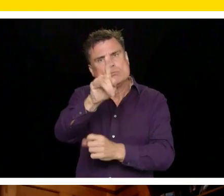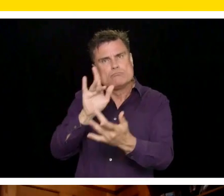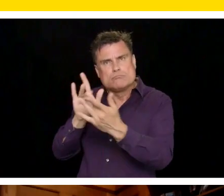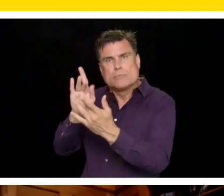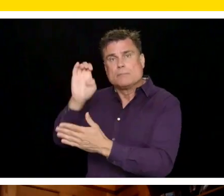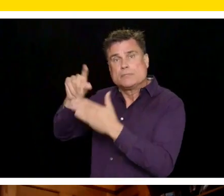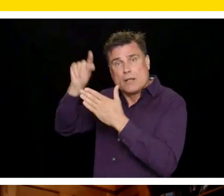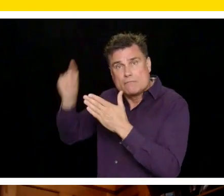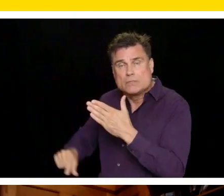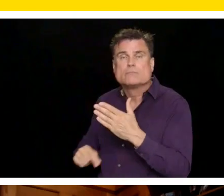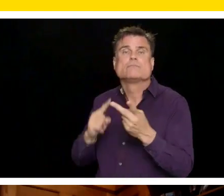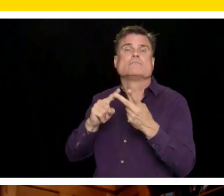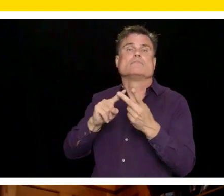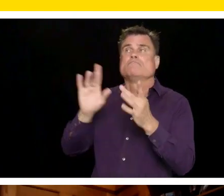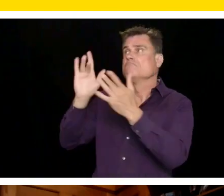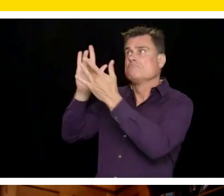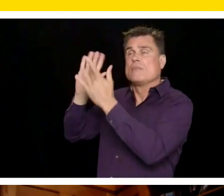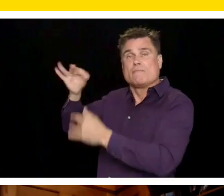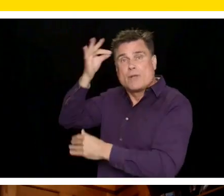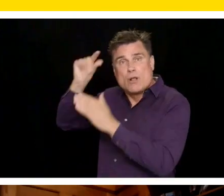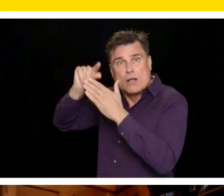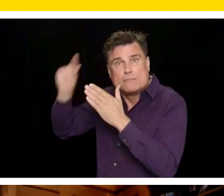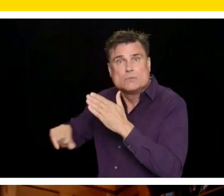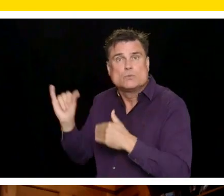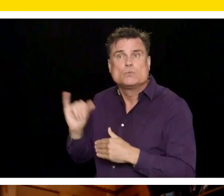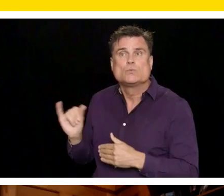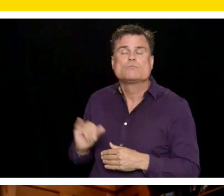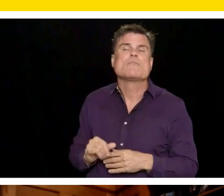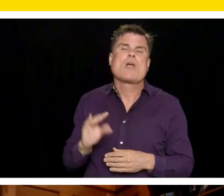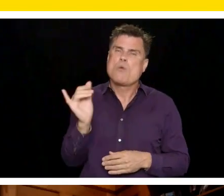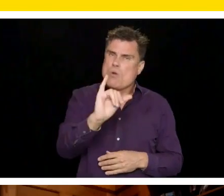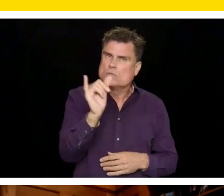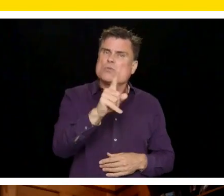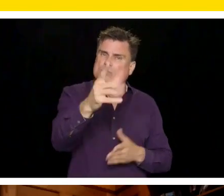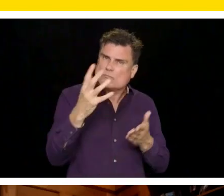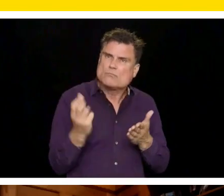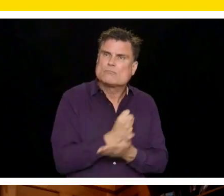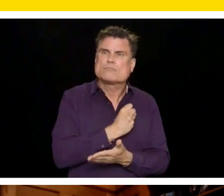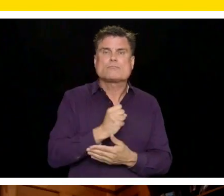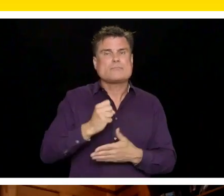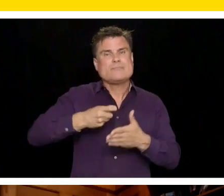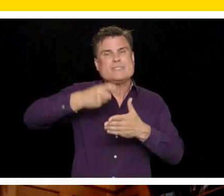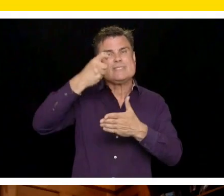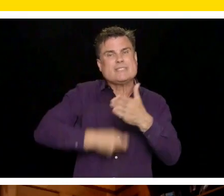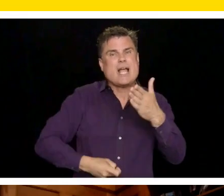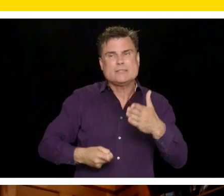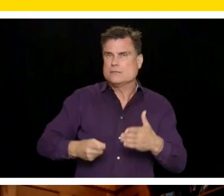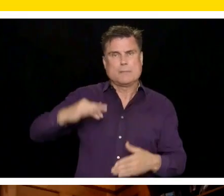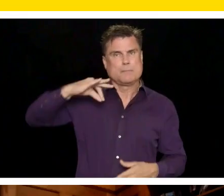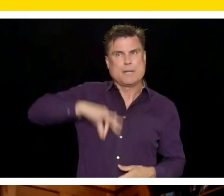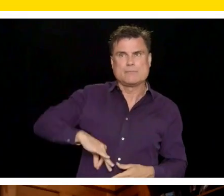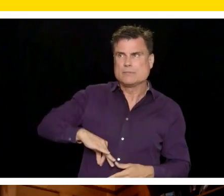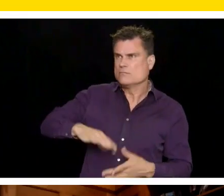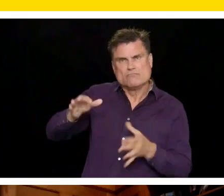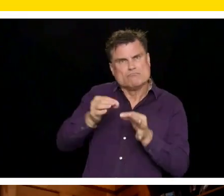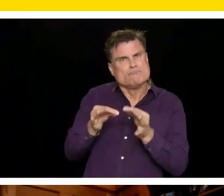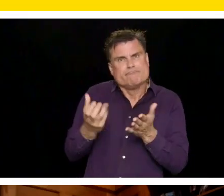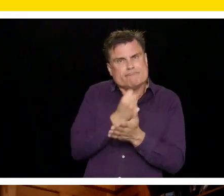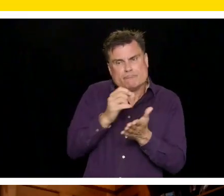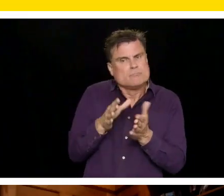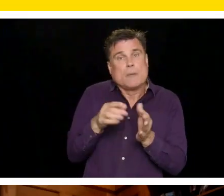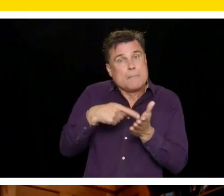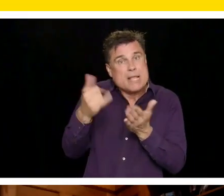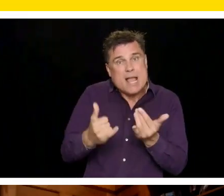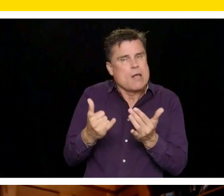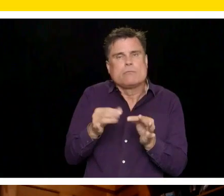place. Work with your bank to ease your debt load. And also, again, this may get old, but reach